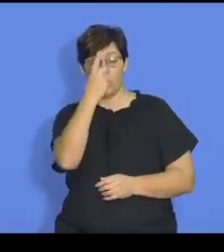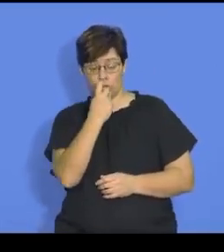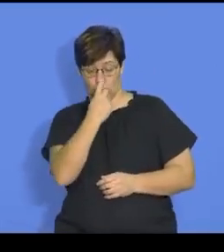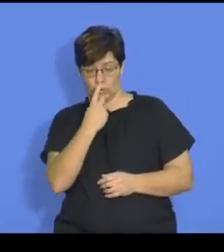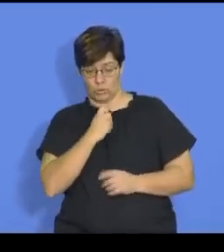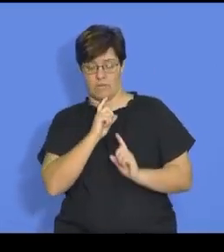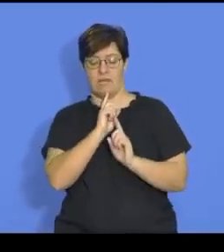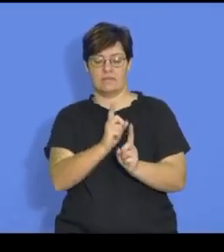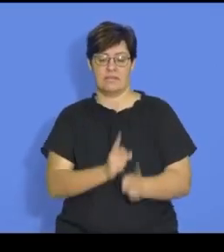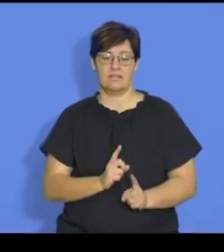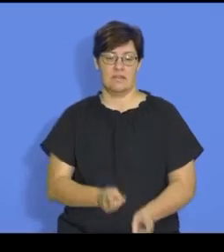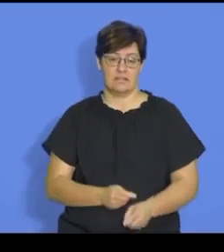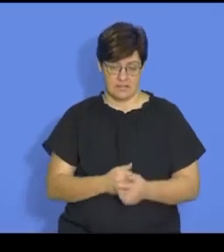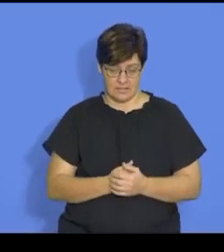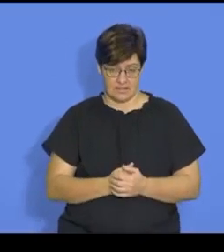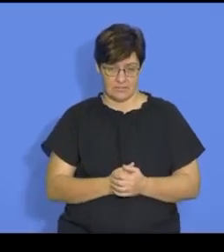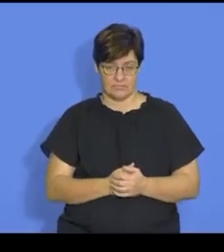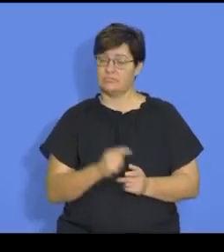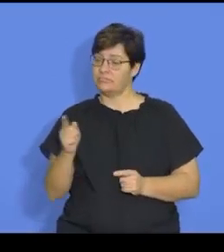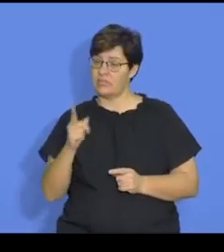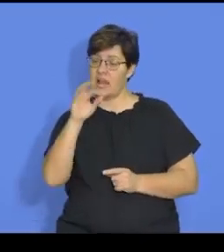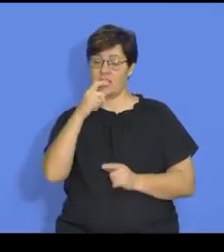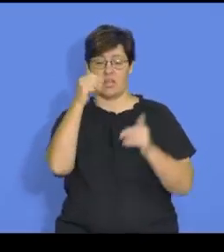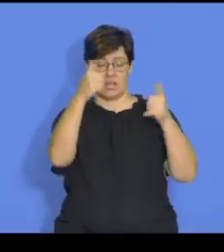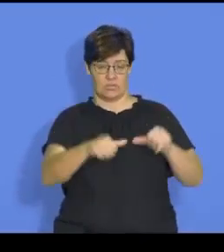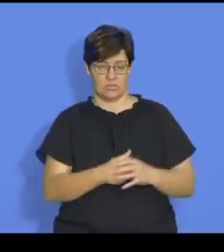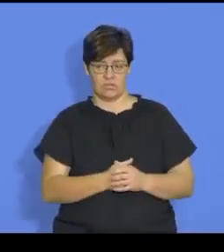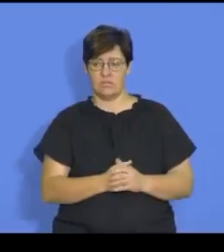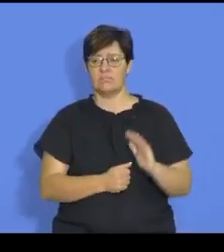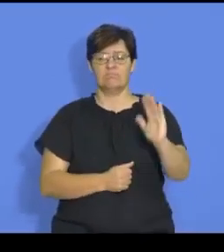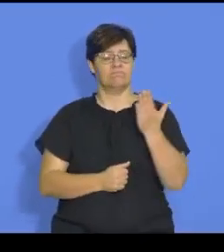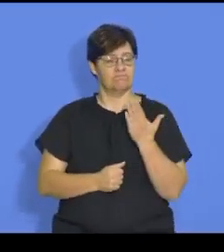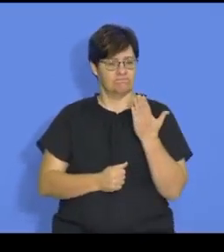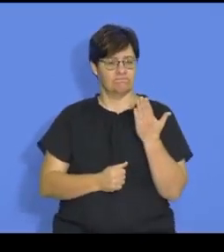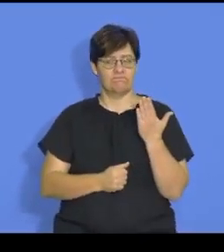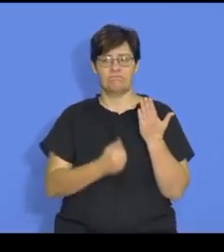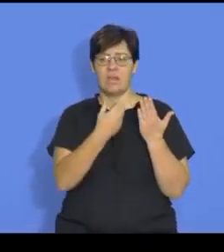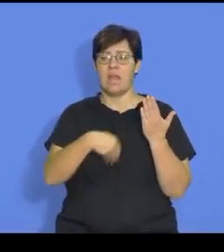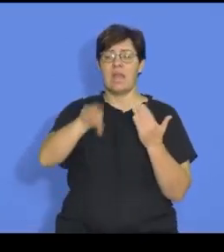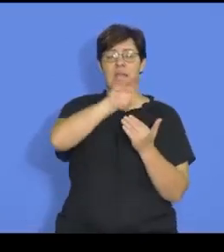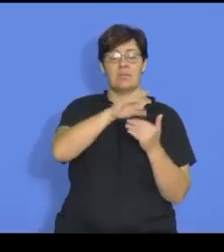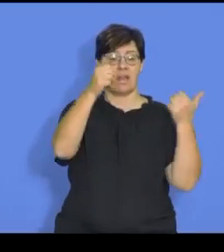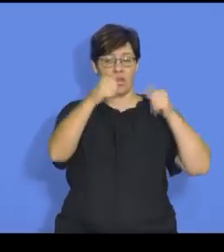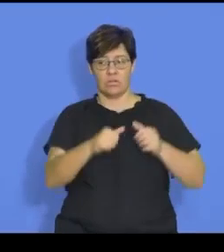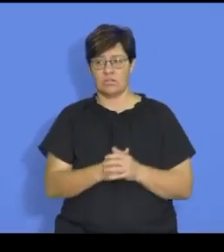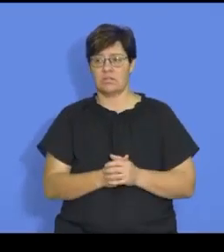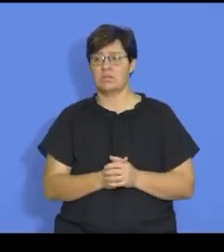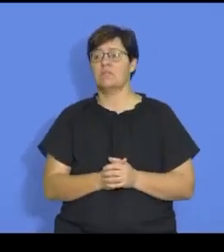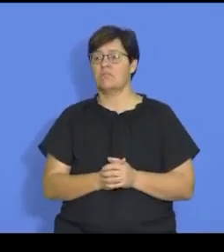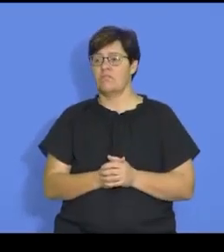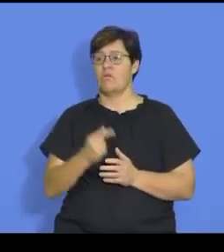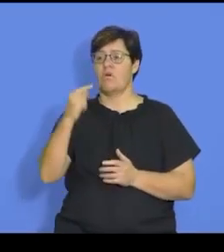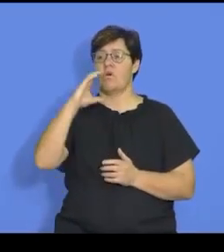questions. So let's go straight to the ledger accounts. So they've given us the capital account for partner